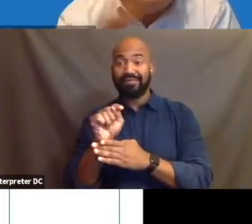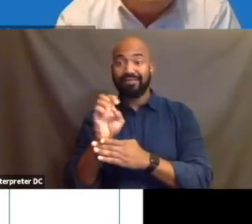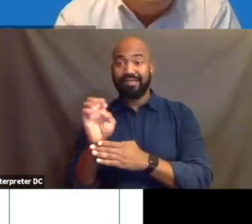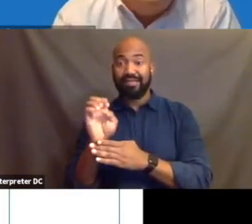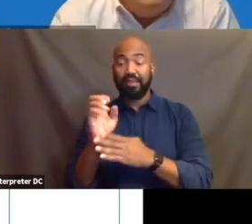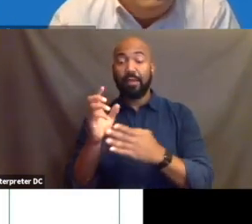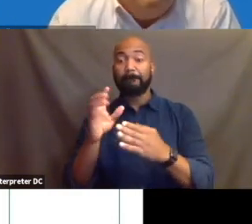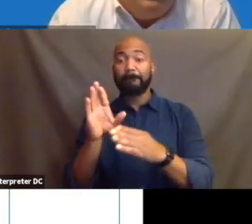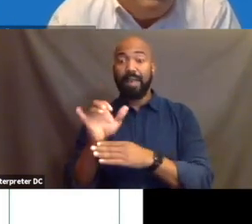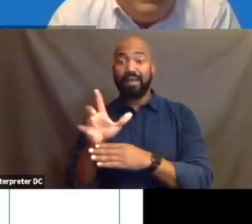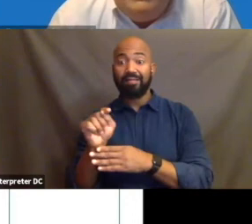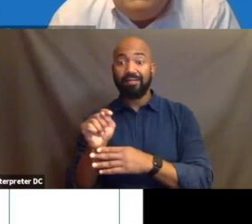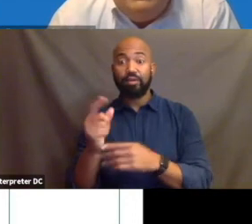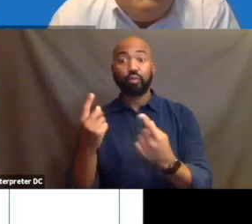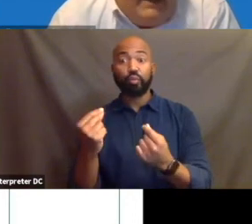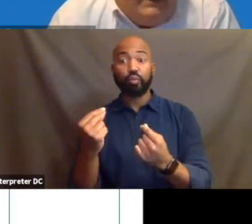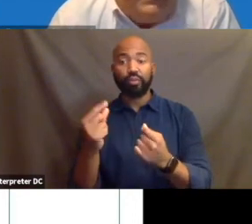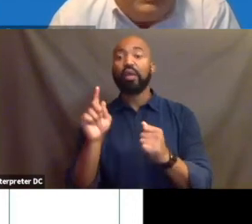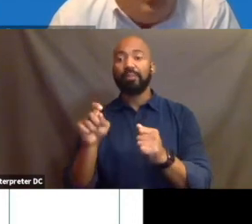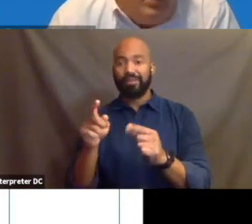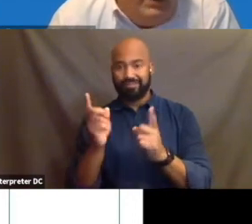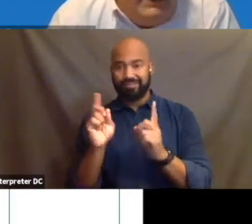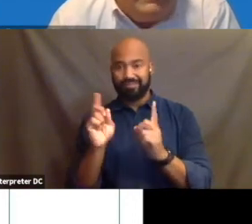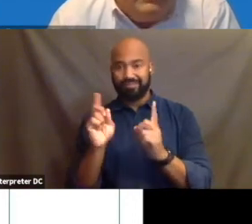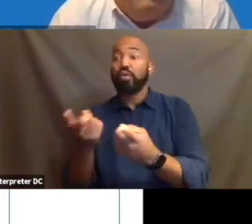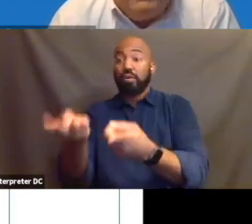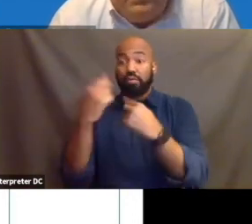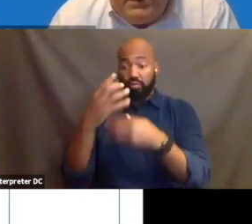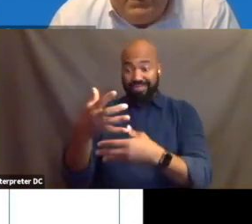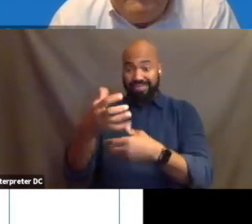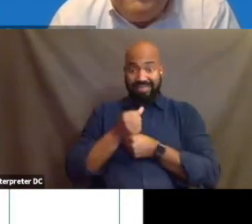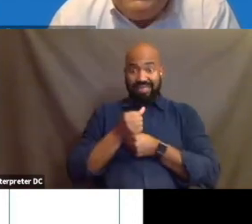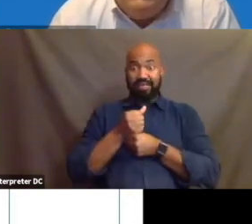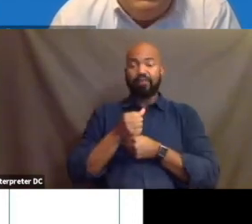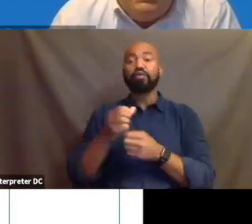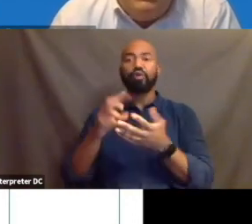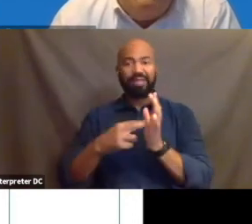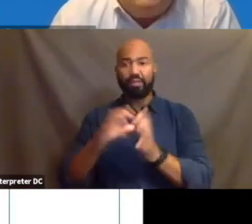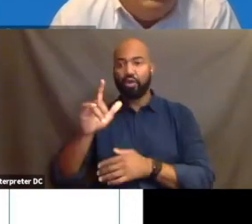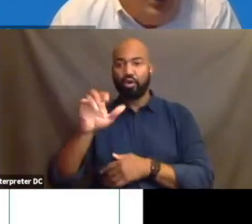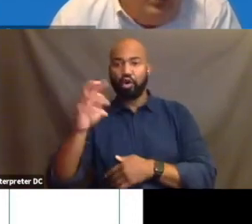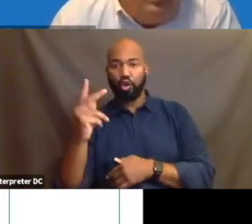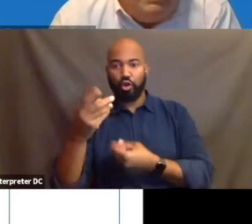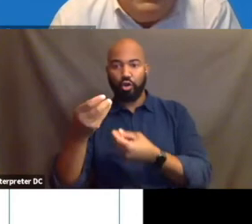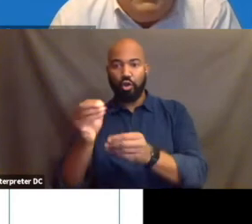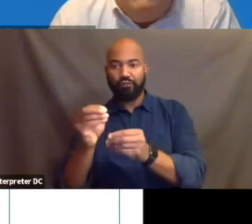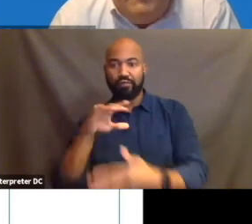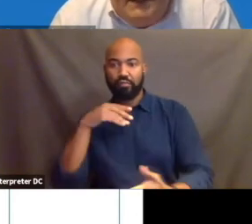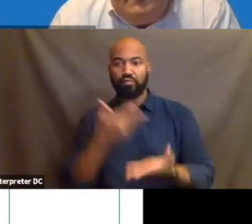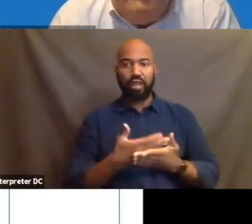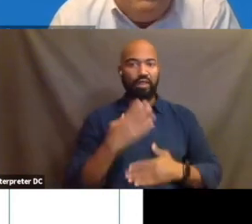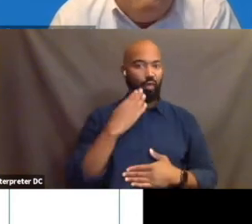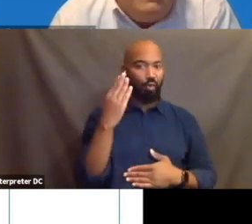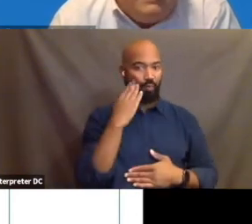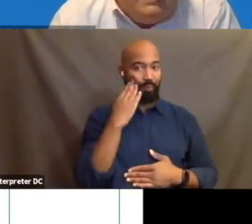potentially has to go both ways in the mail. So one, it has to go from the clerk's office to your home, and